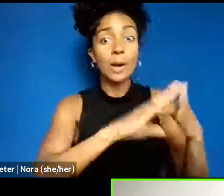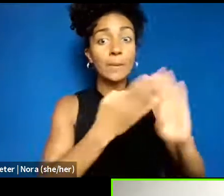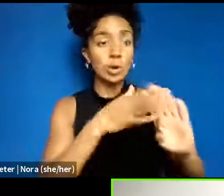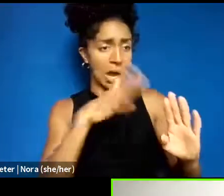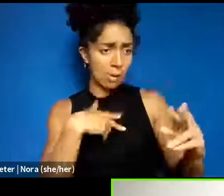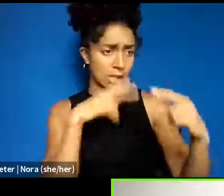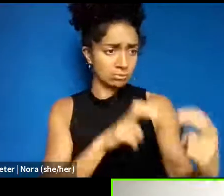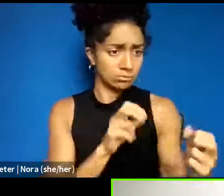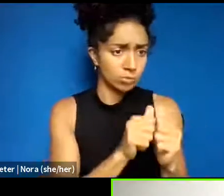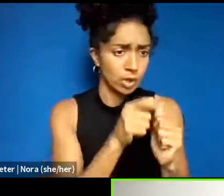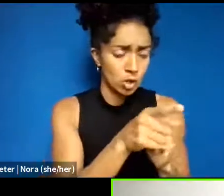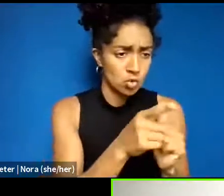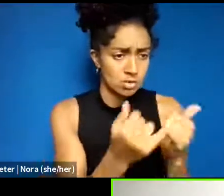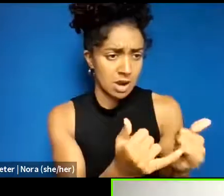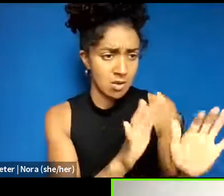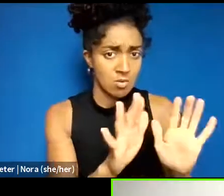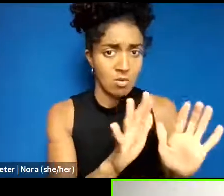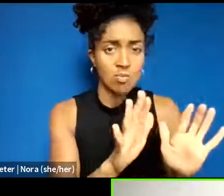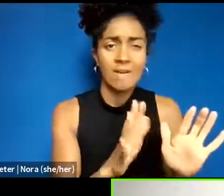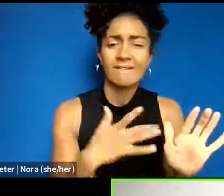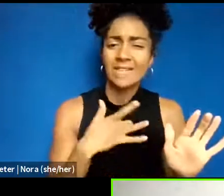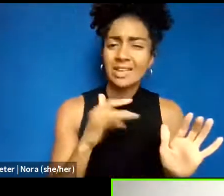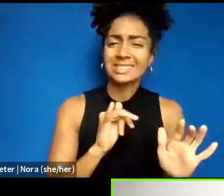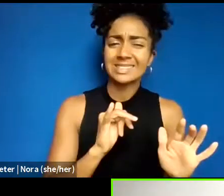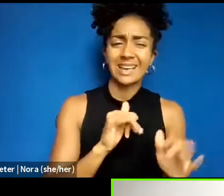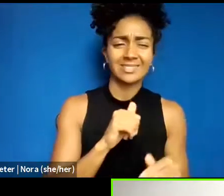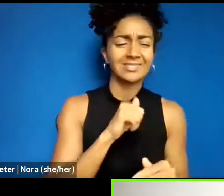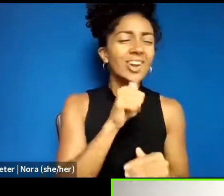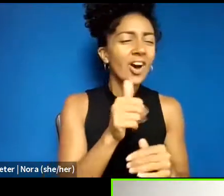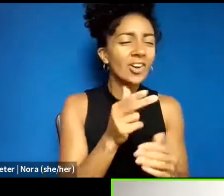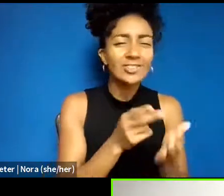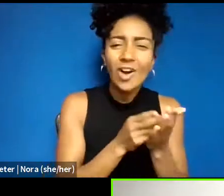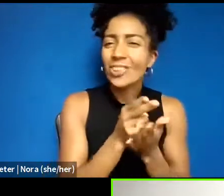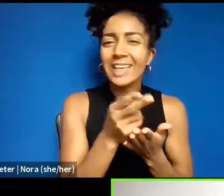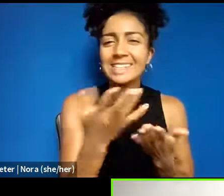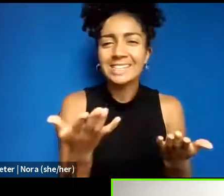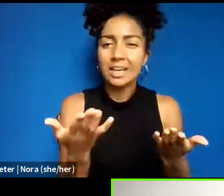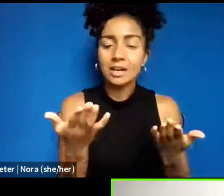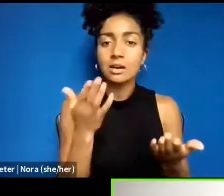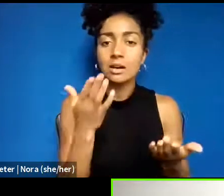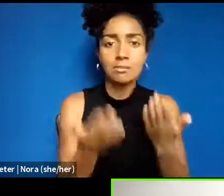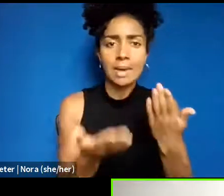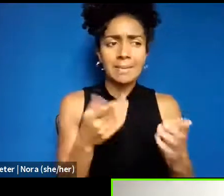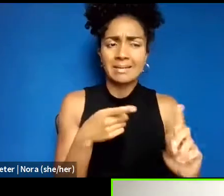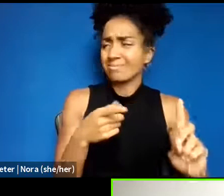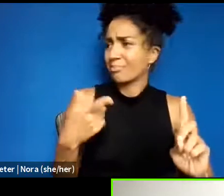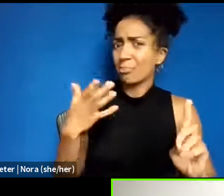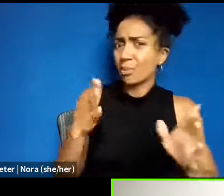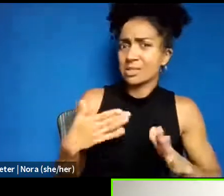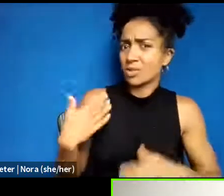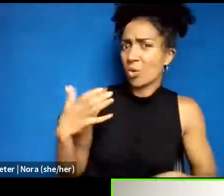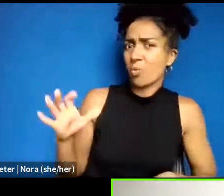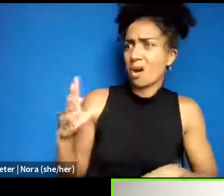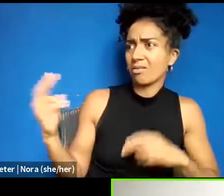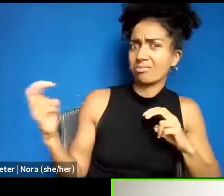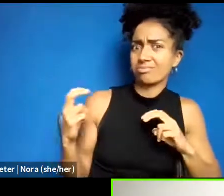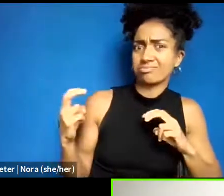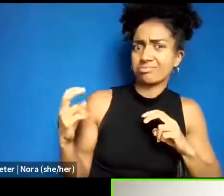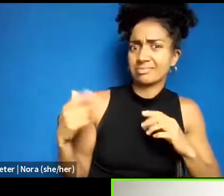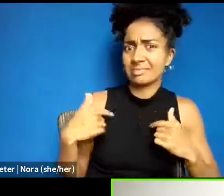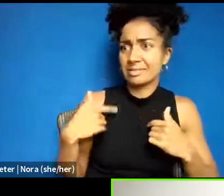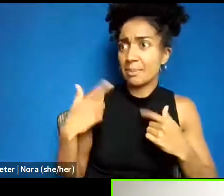which feels frankly inauthentic and might just not be what the person is looking for. But creating a space